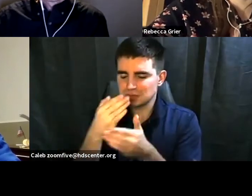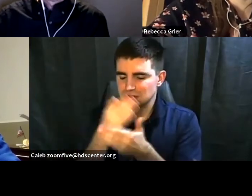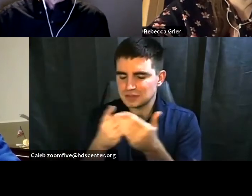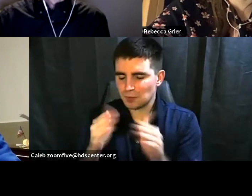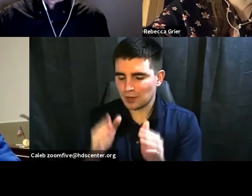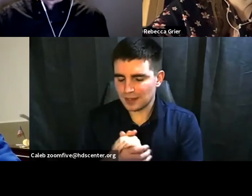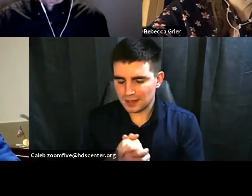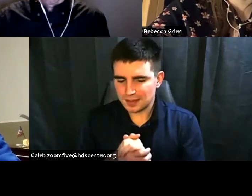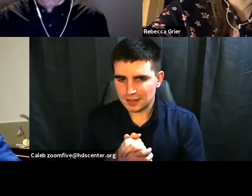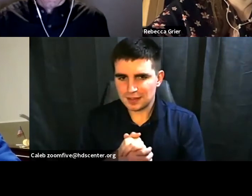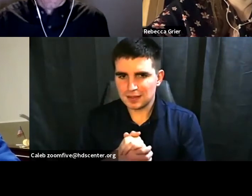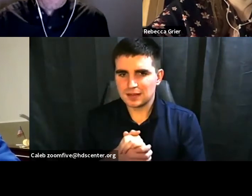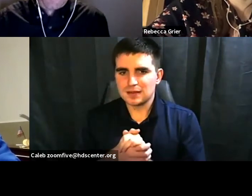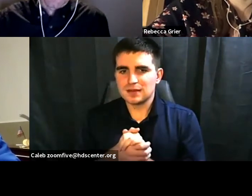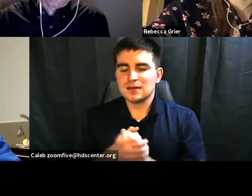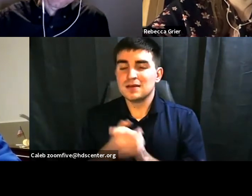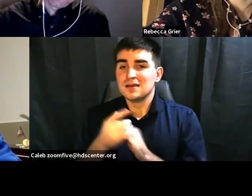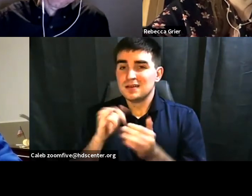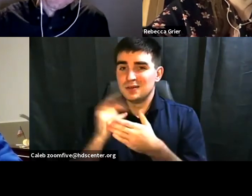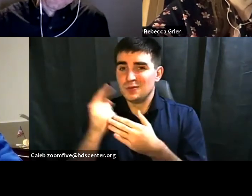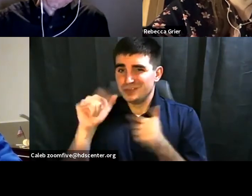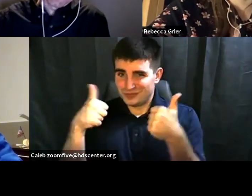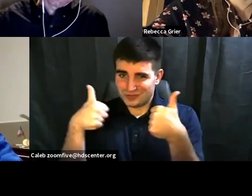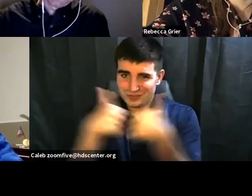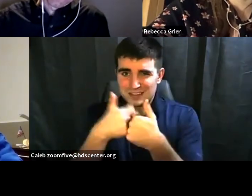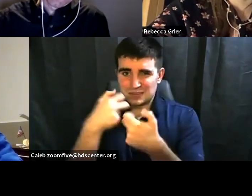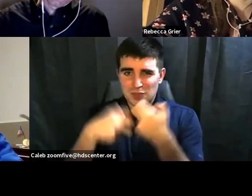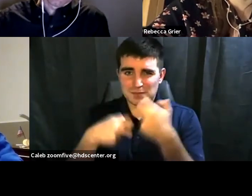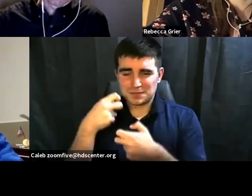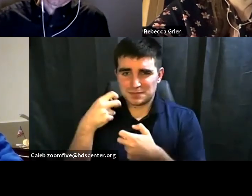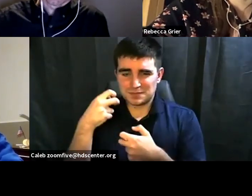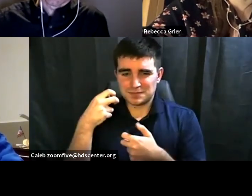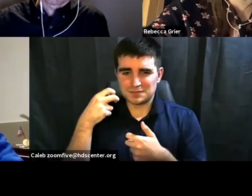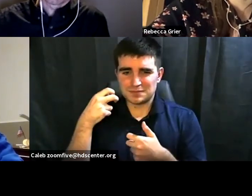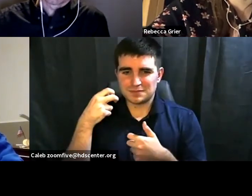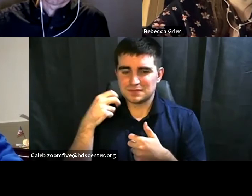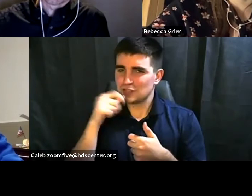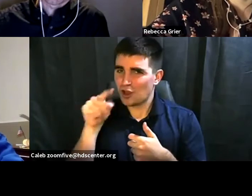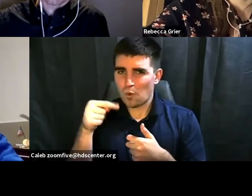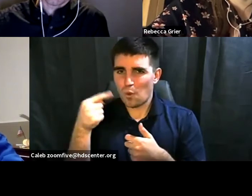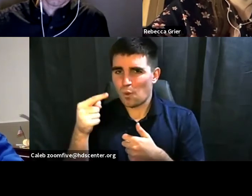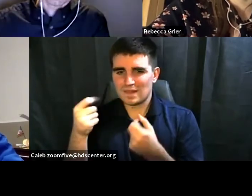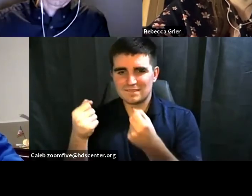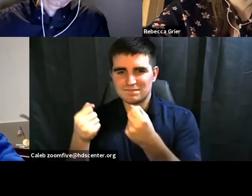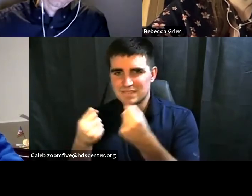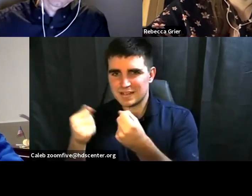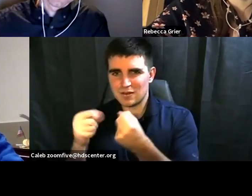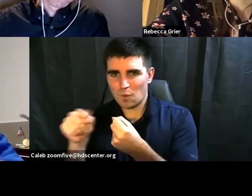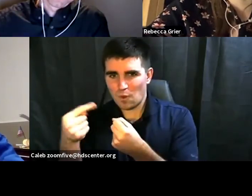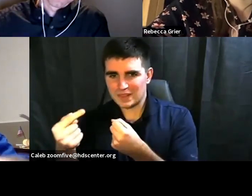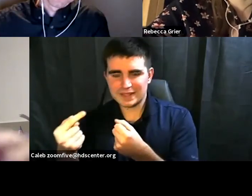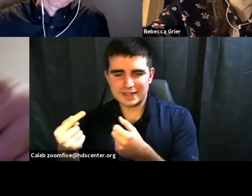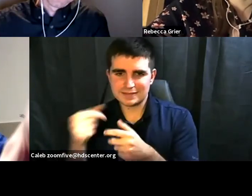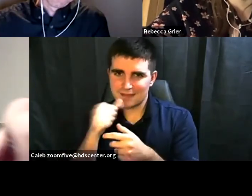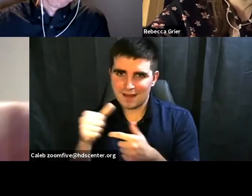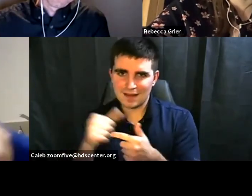it's one of these challenging problems. It's not only vehicle, and it's not just the vehicle, it's